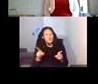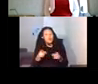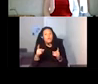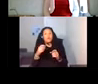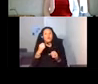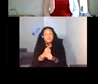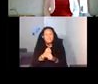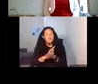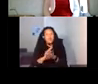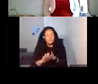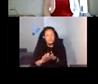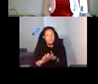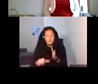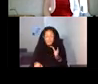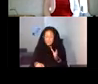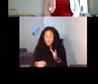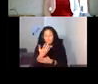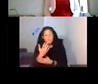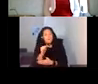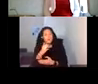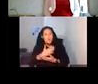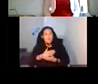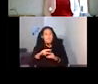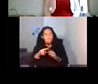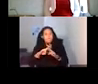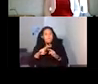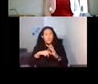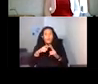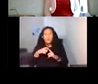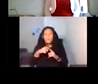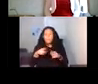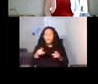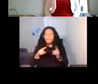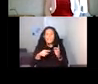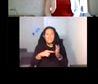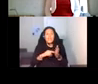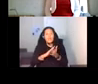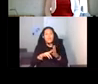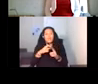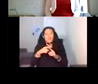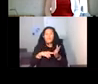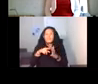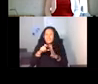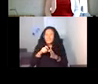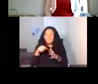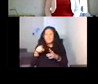Holst, developed her love of folk music in Thaxted and influenced the growth of the present festival